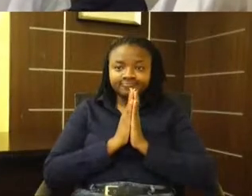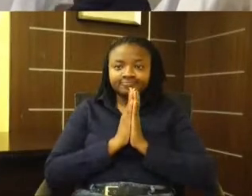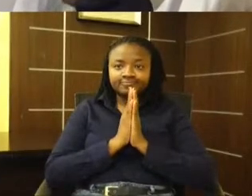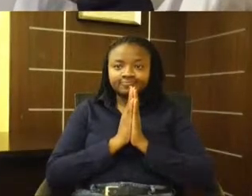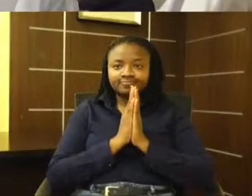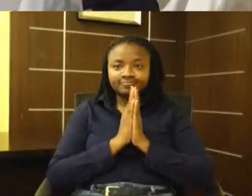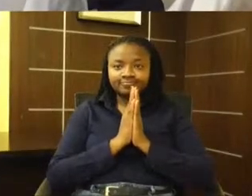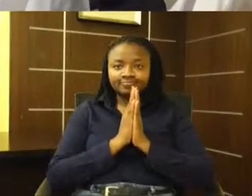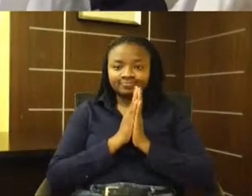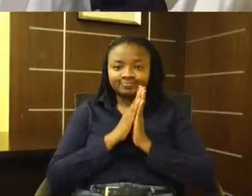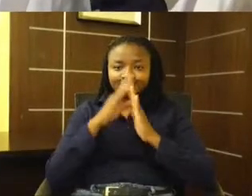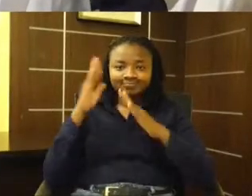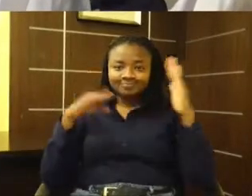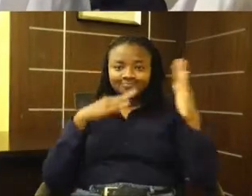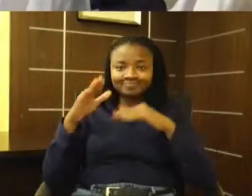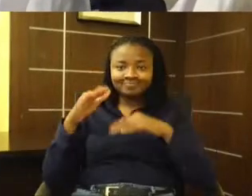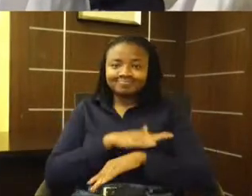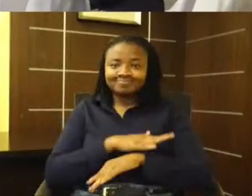habari ya jioni everyone.